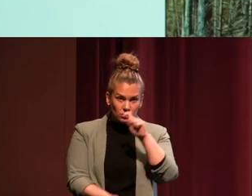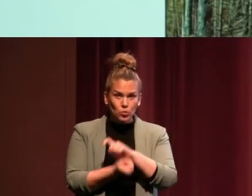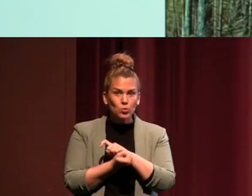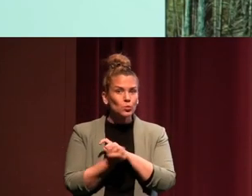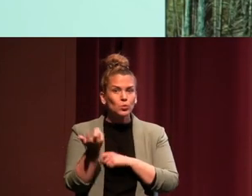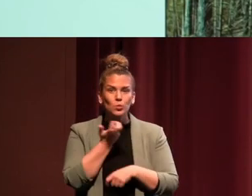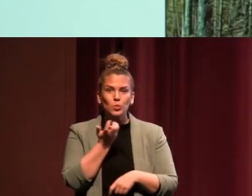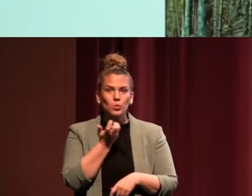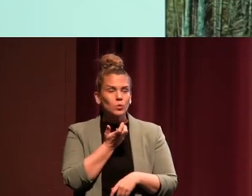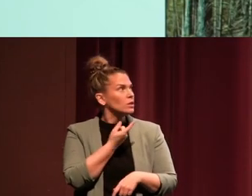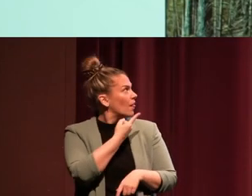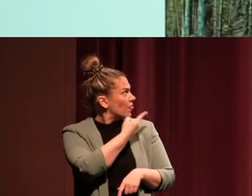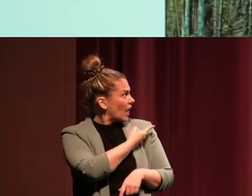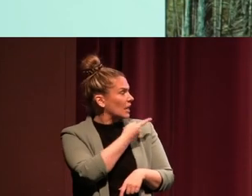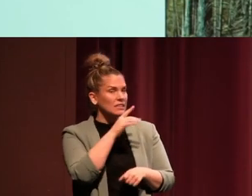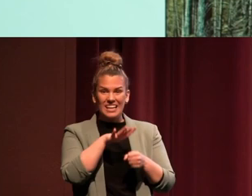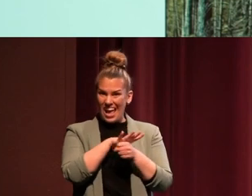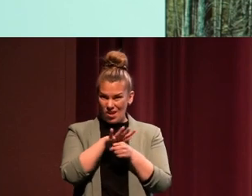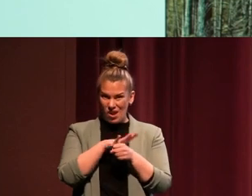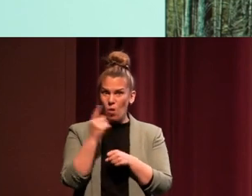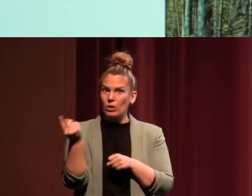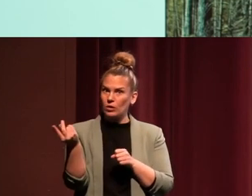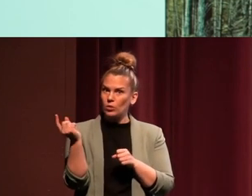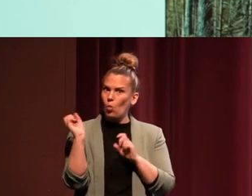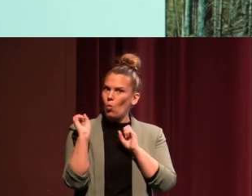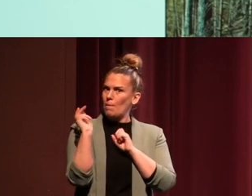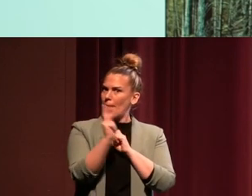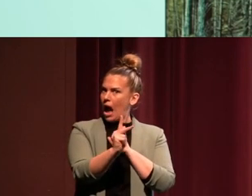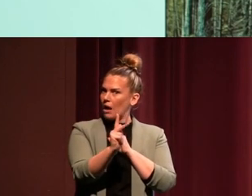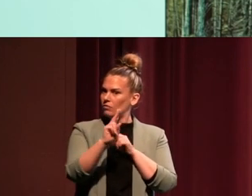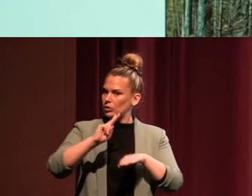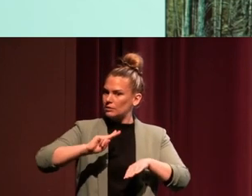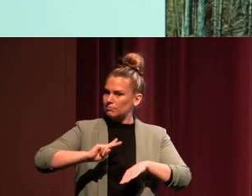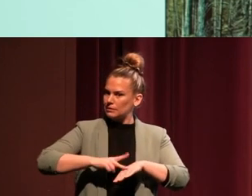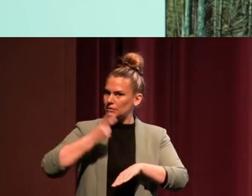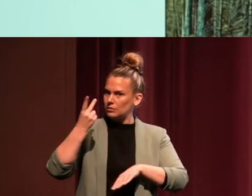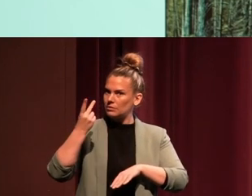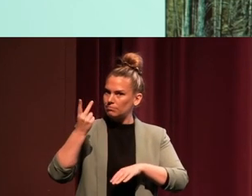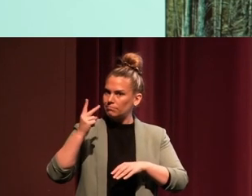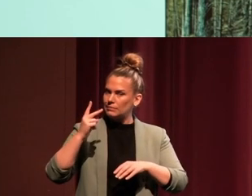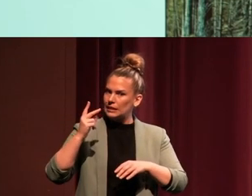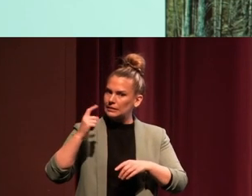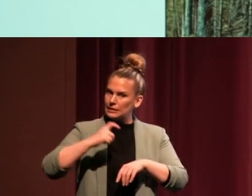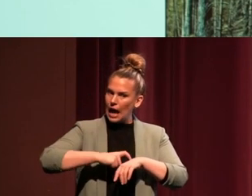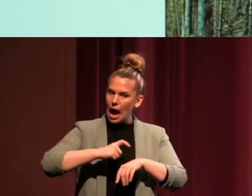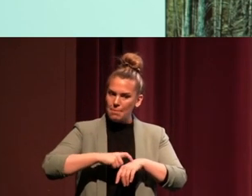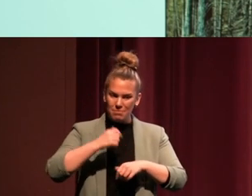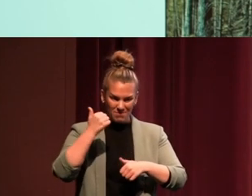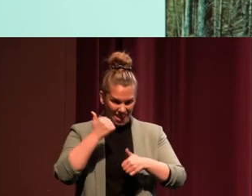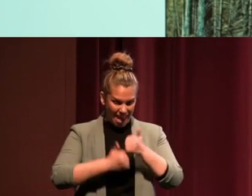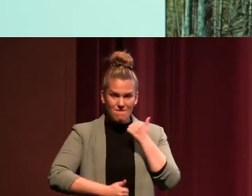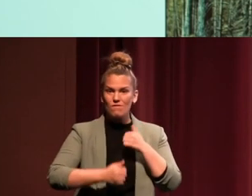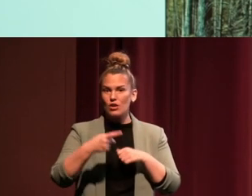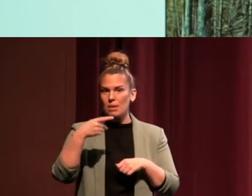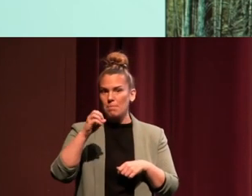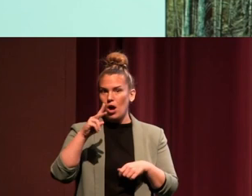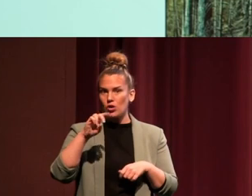site after I revisited it for the second time. Every single one of the old growth ponderosa pine killed